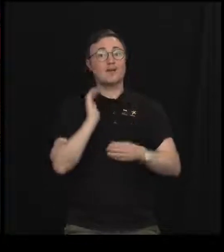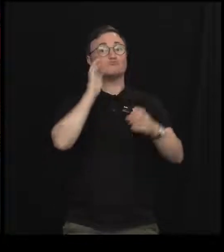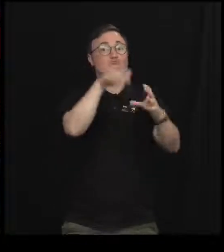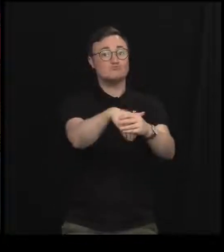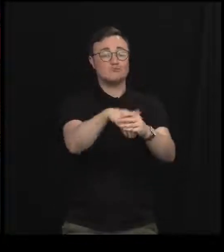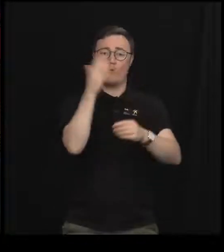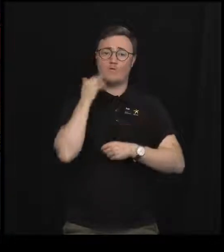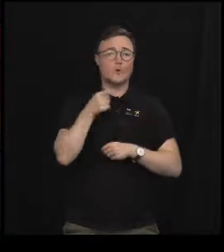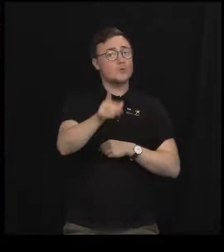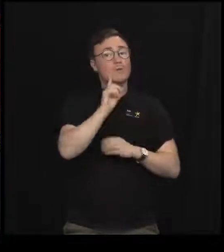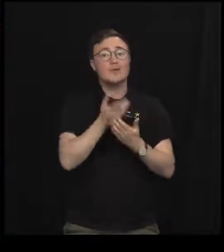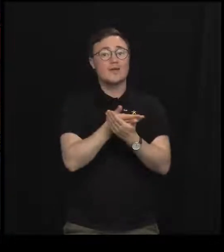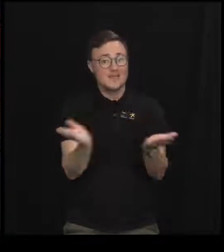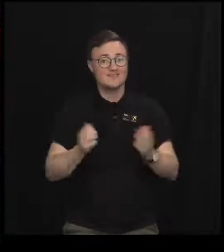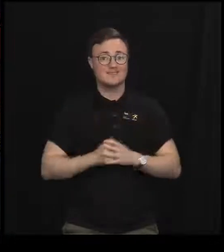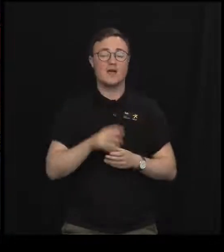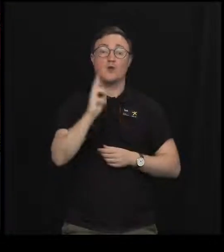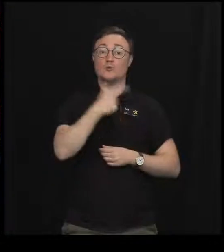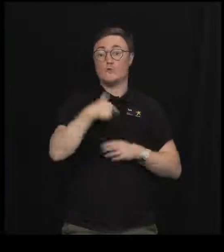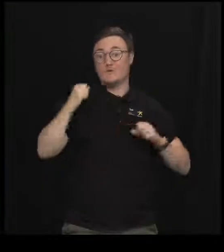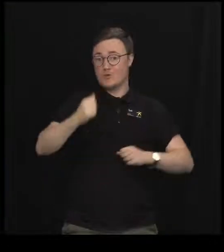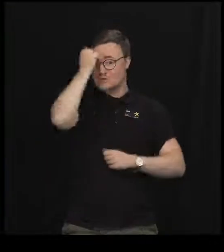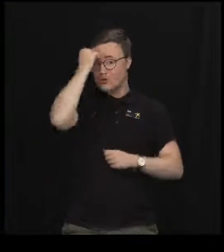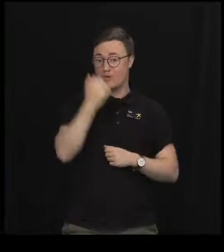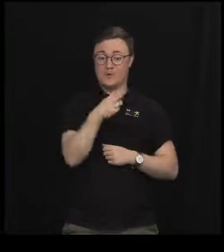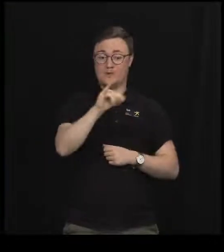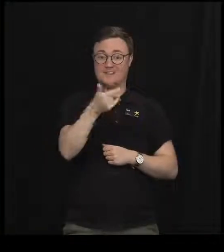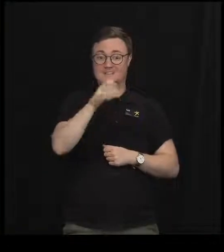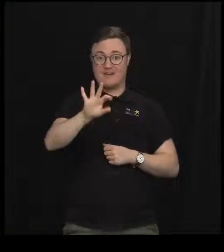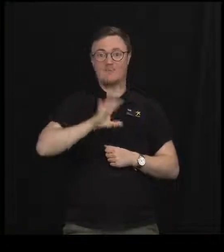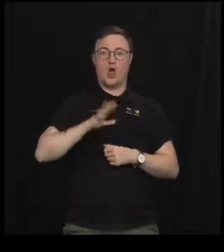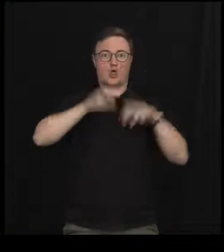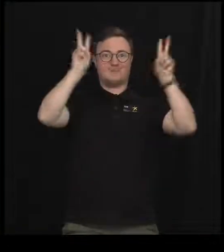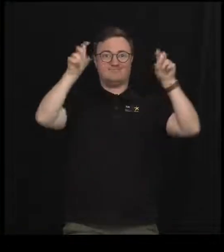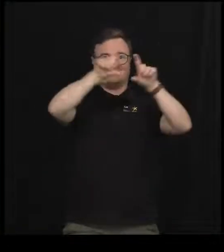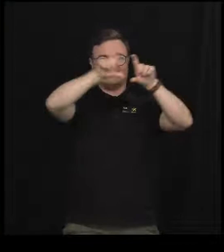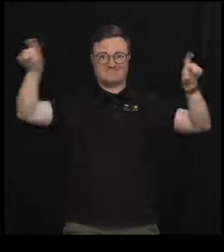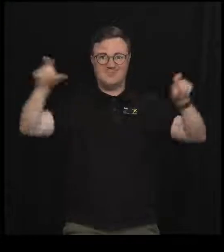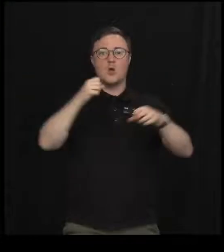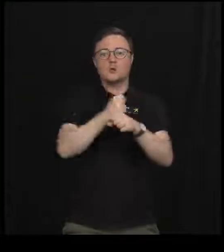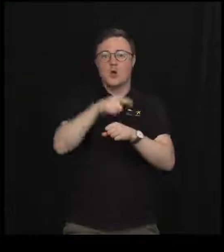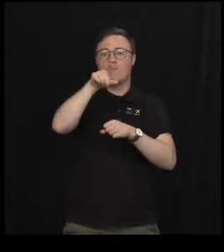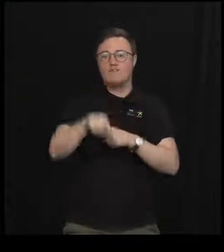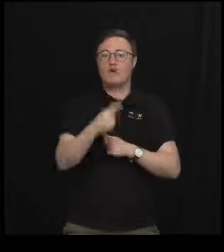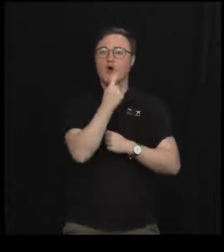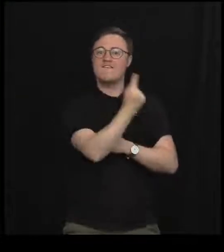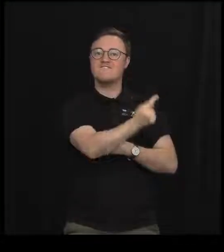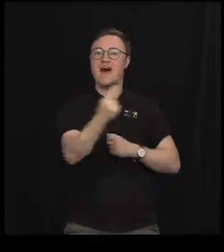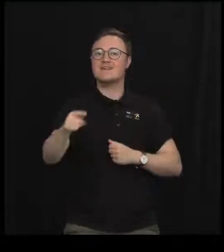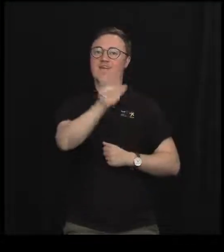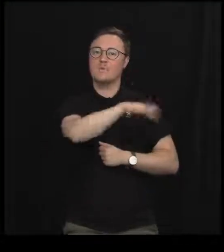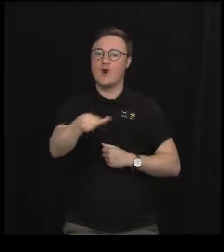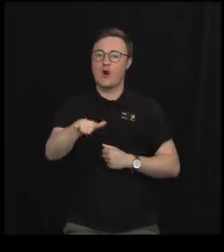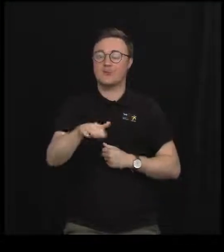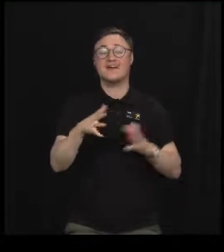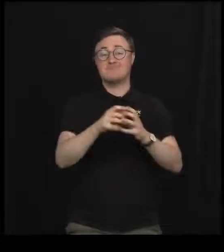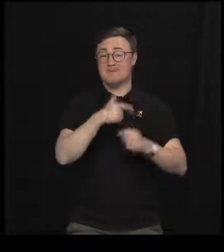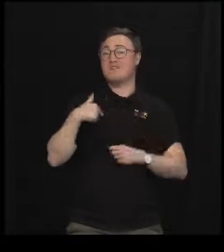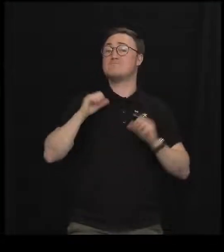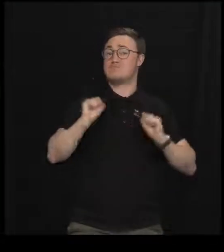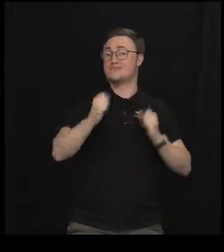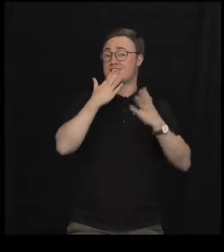for every child. And I think we have to do much more. But I think we can see a lot of opportunities, and the